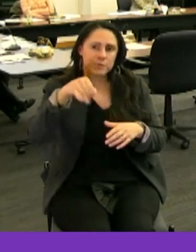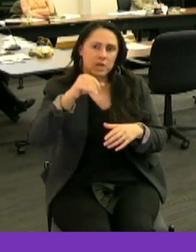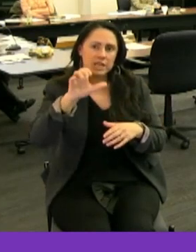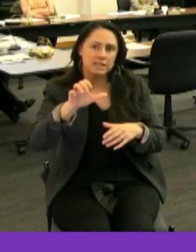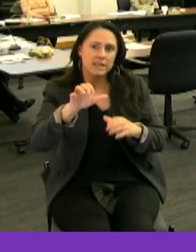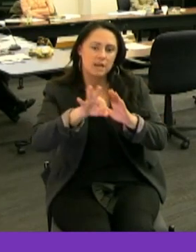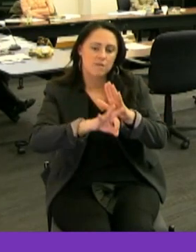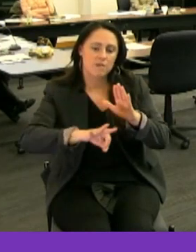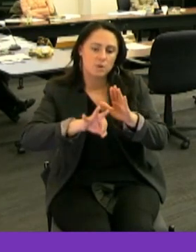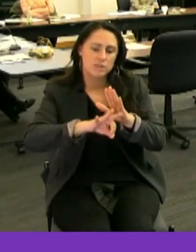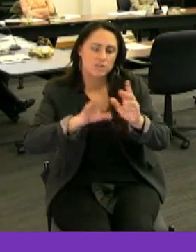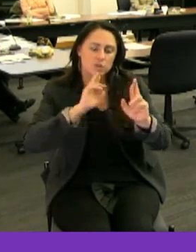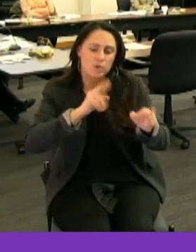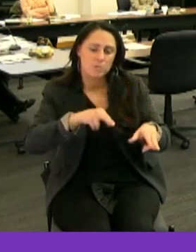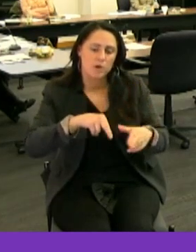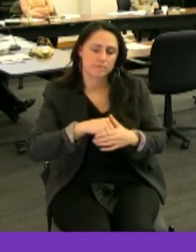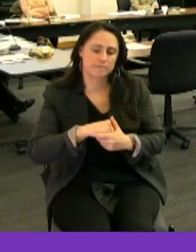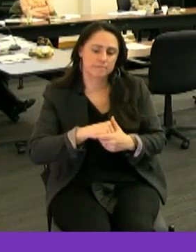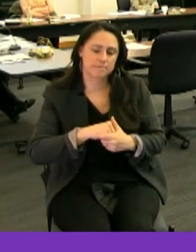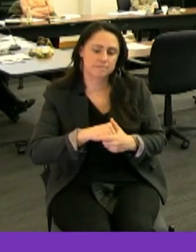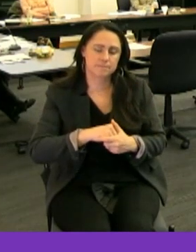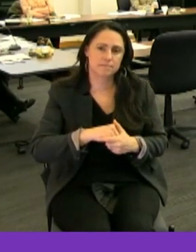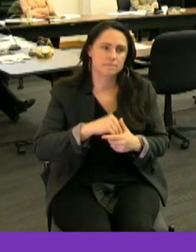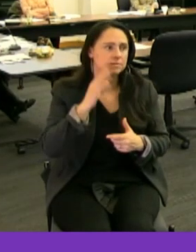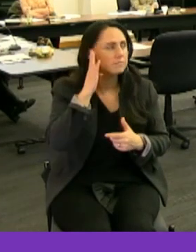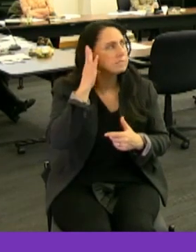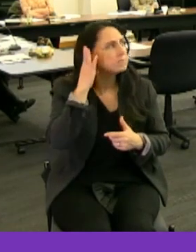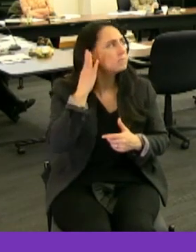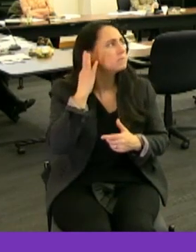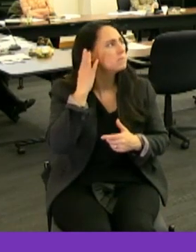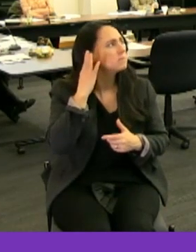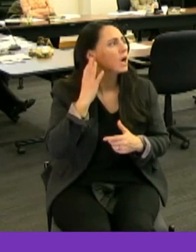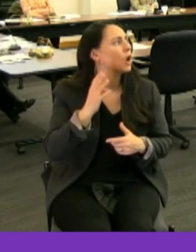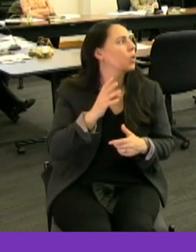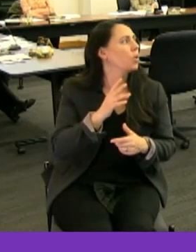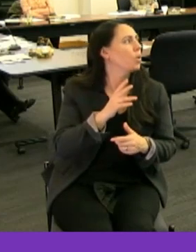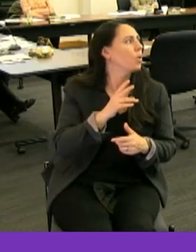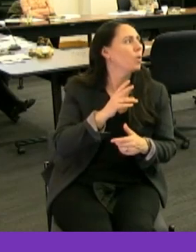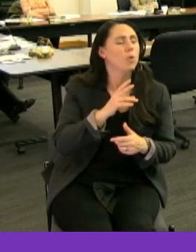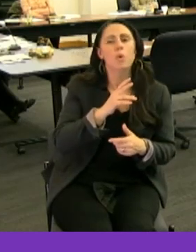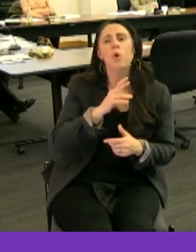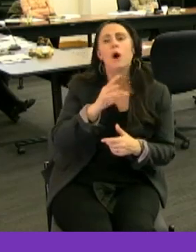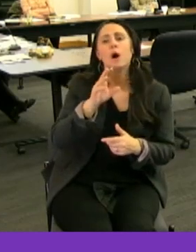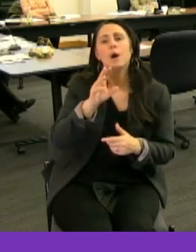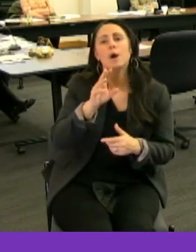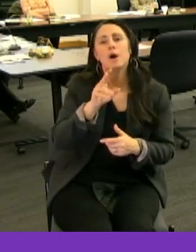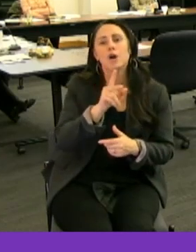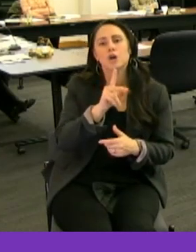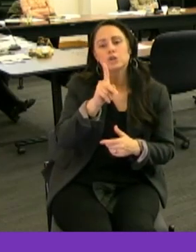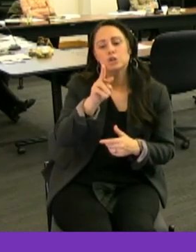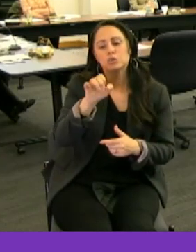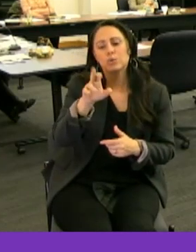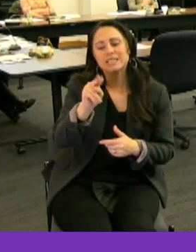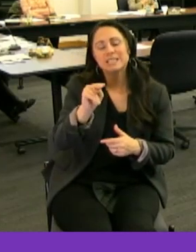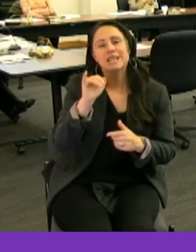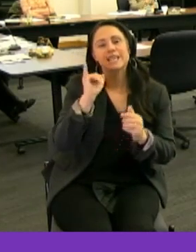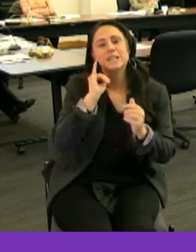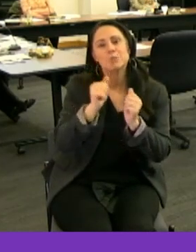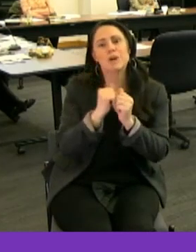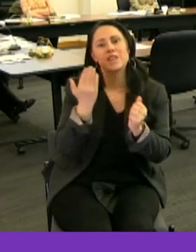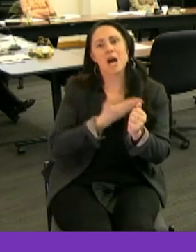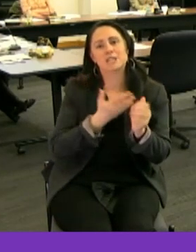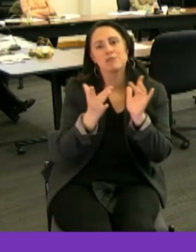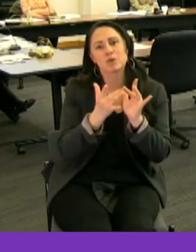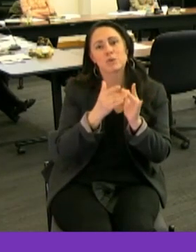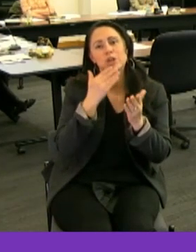JJC Foundation report. Christy Mulvey is with us virtually. Yes, I am. Good evening,